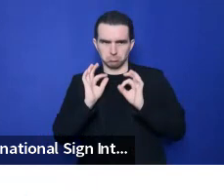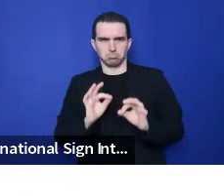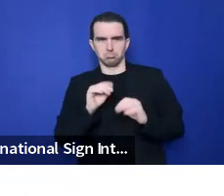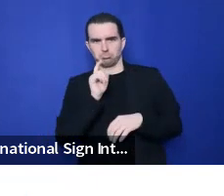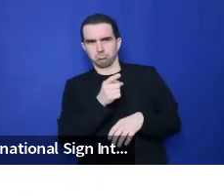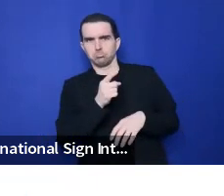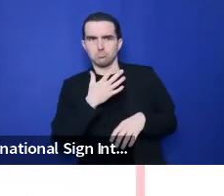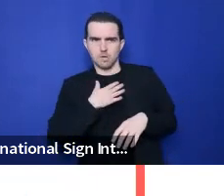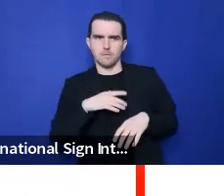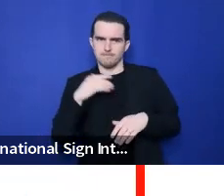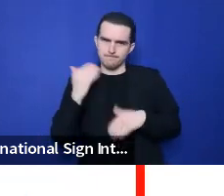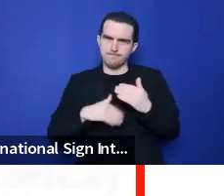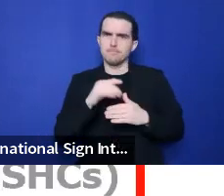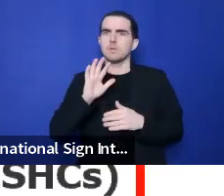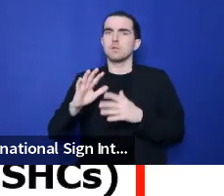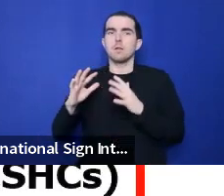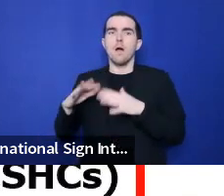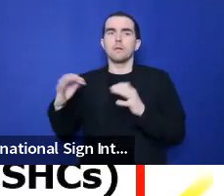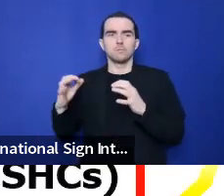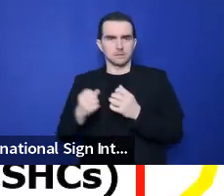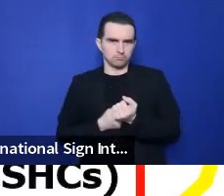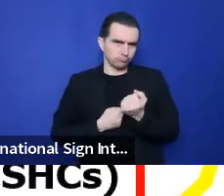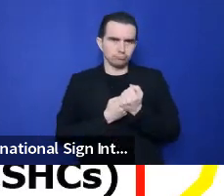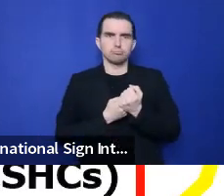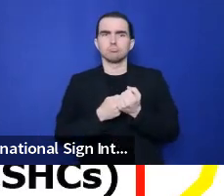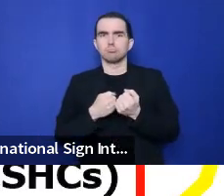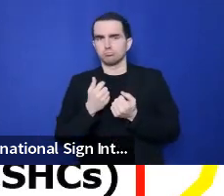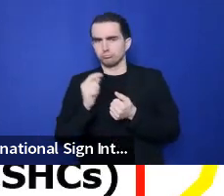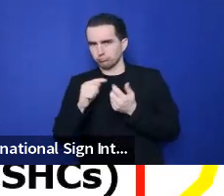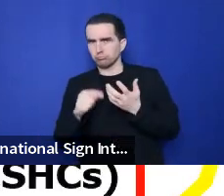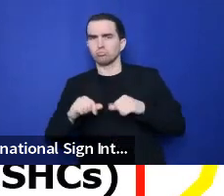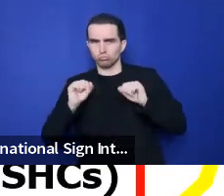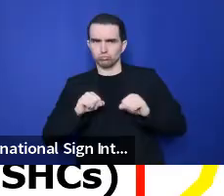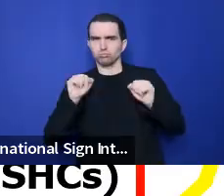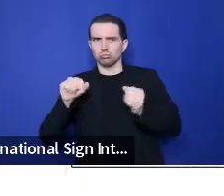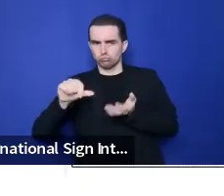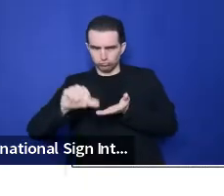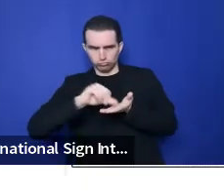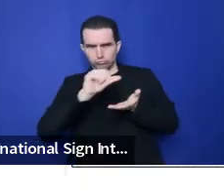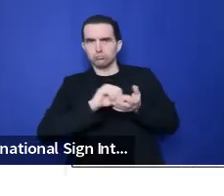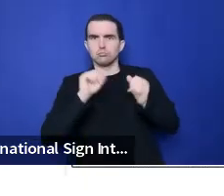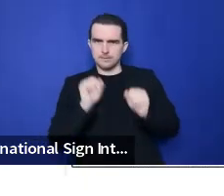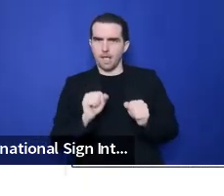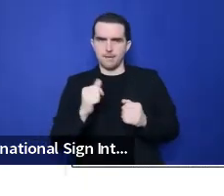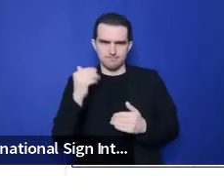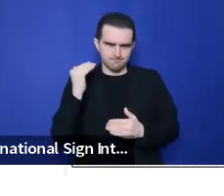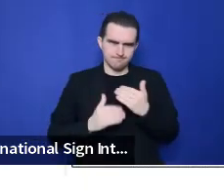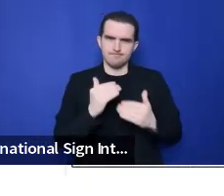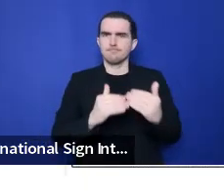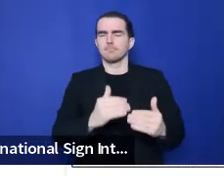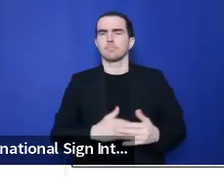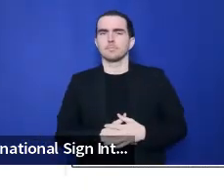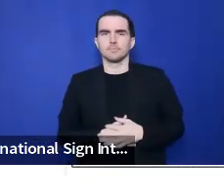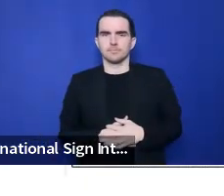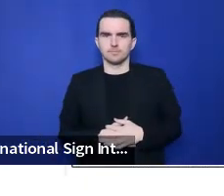amount in Vietnam is increasing rapidly, and it will be even more clubs in the future because of strong buy-in. And the club recently received